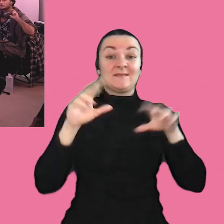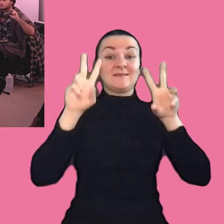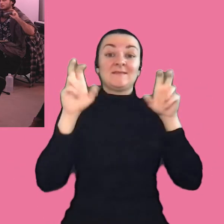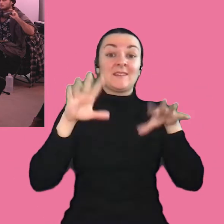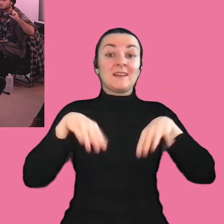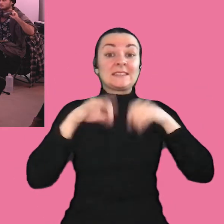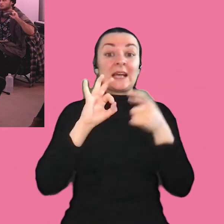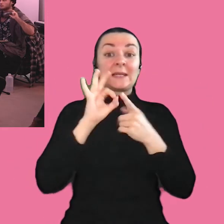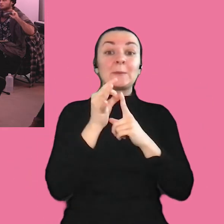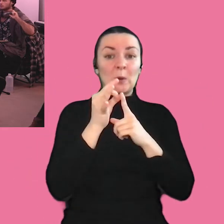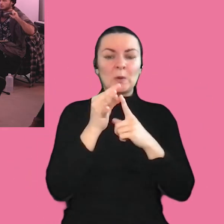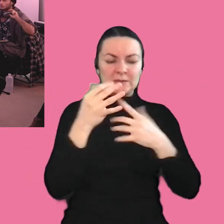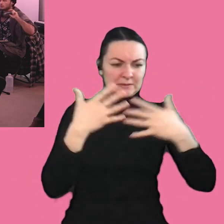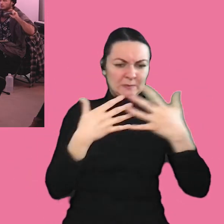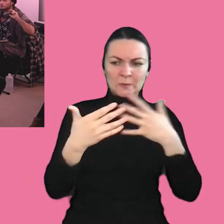that